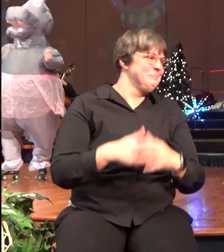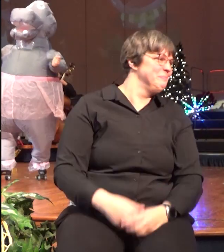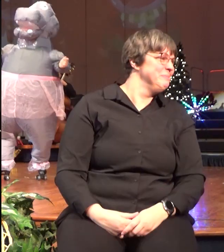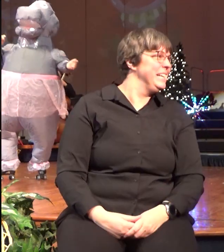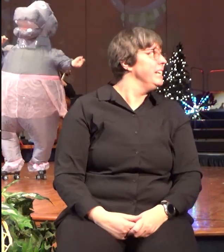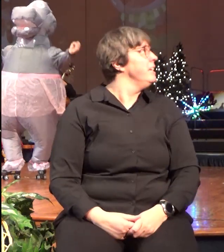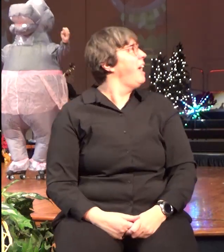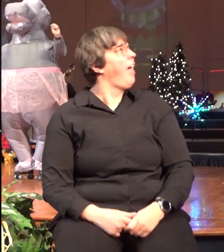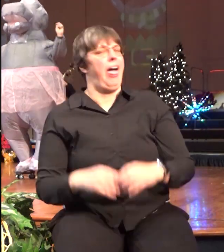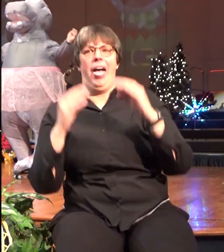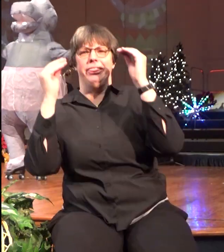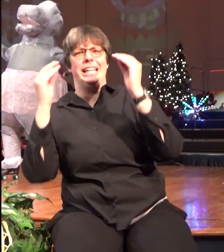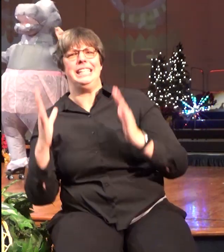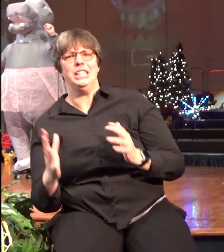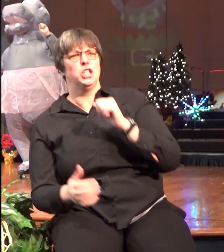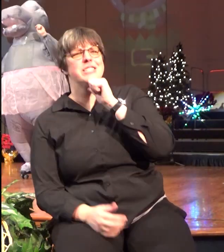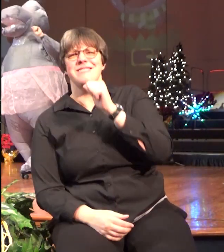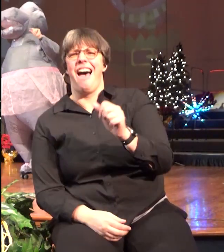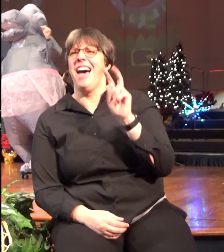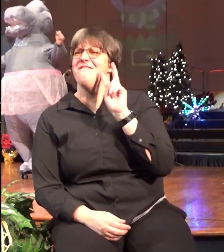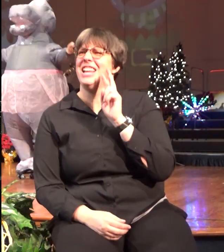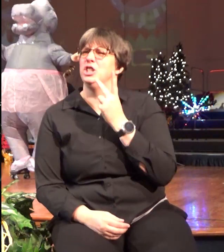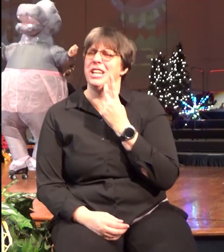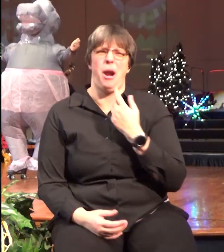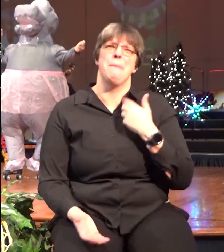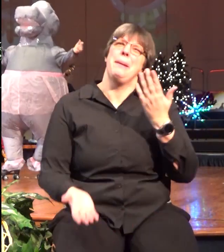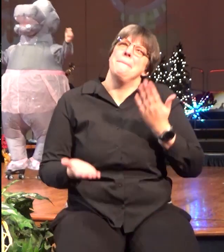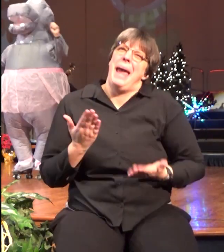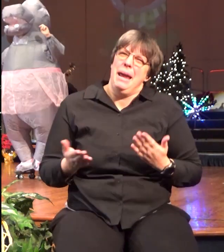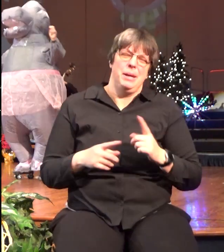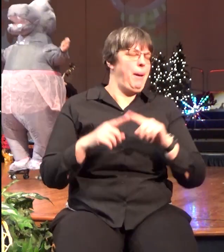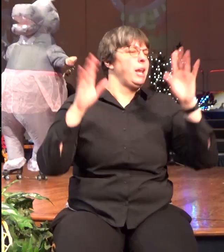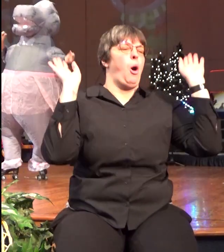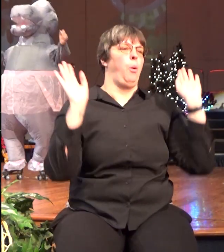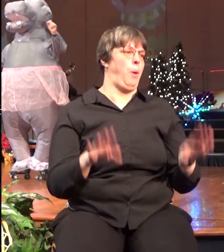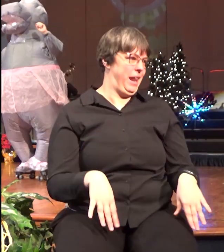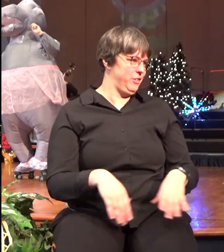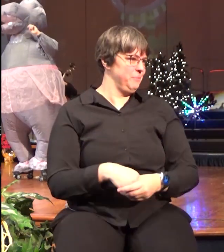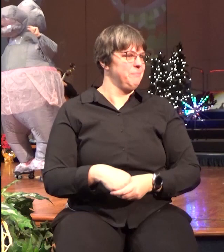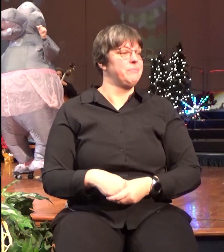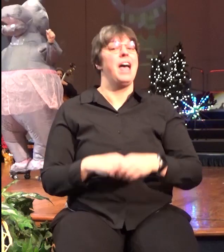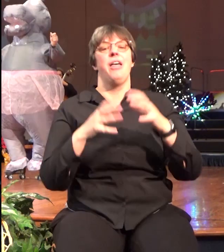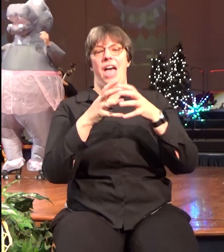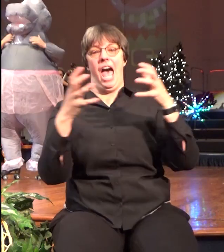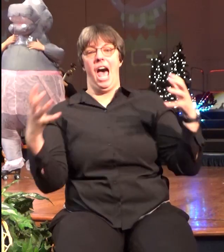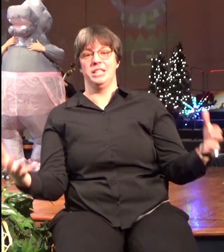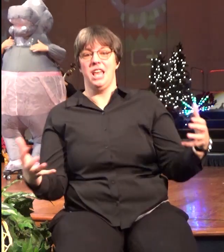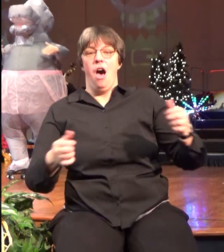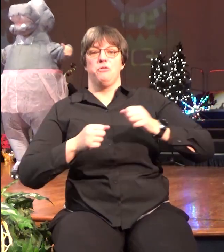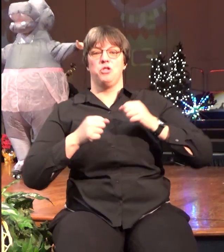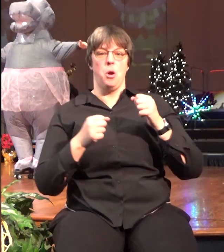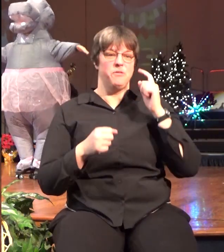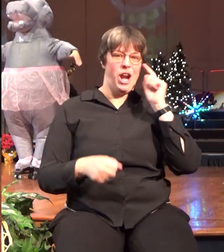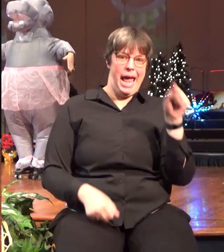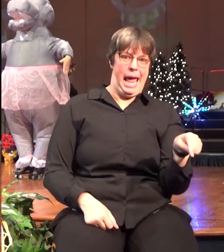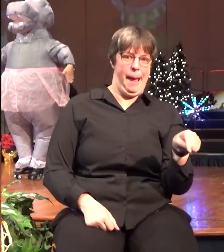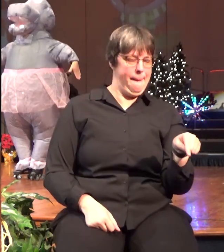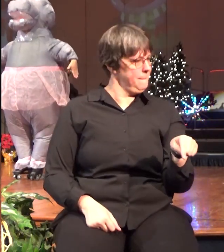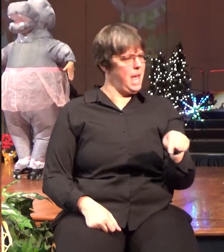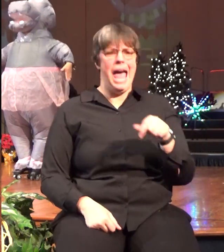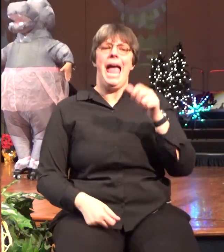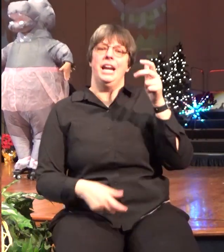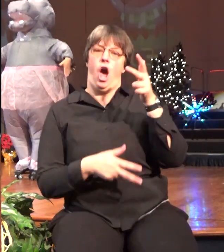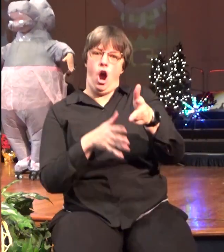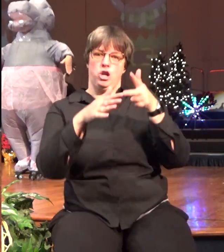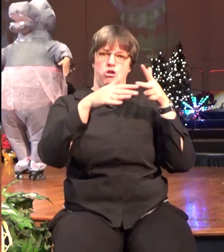The teacher isn't a vegetarian. I mean, maybe she is, but okay. There's lots of room for him in our 2-car